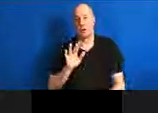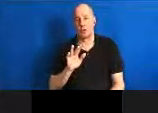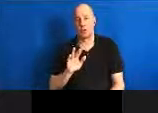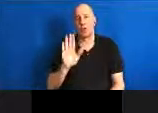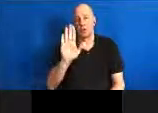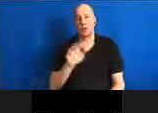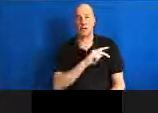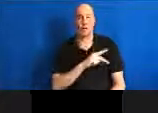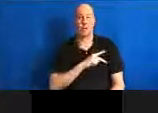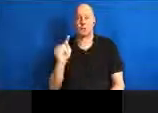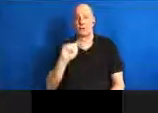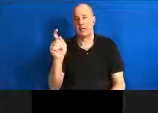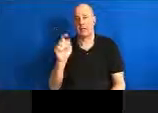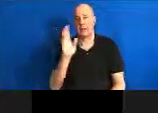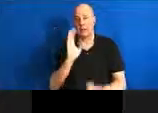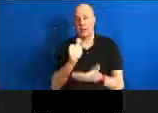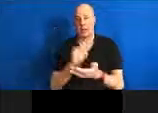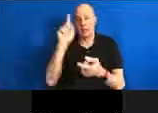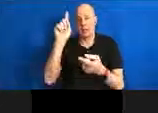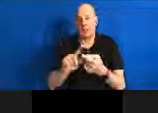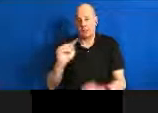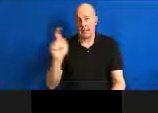personal taxes, which can help reduce your tax burden.